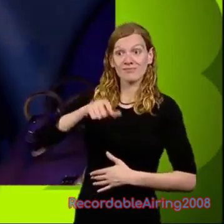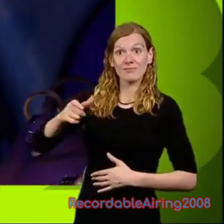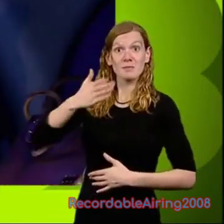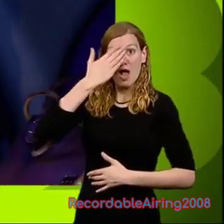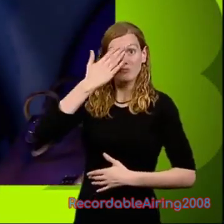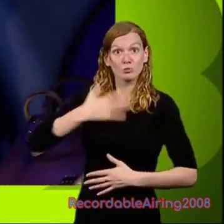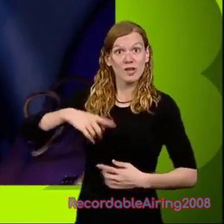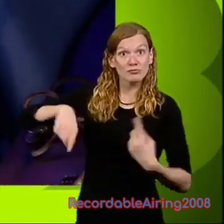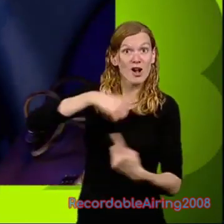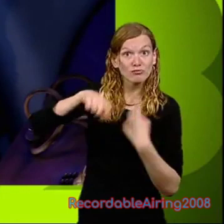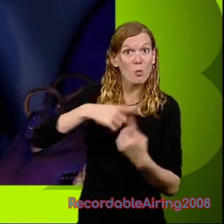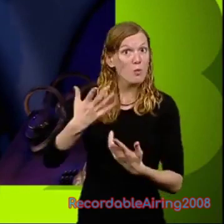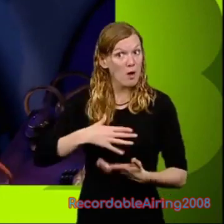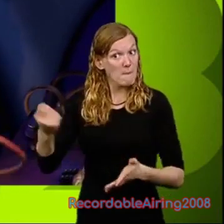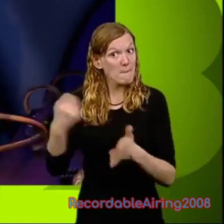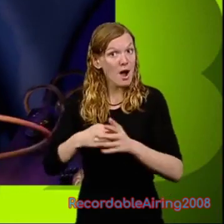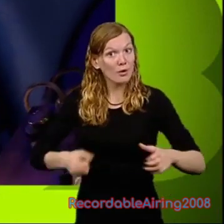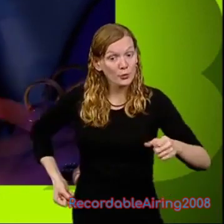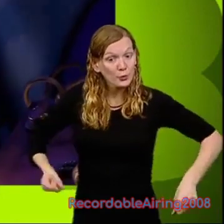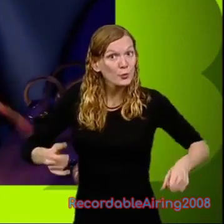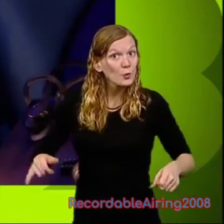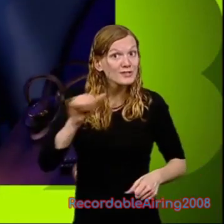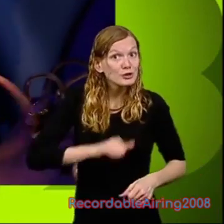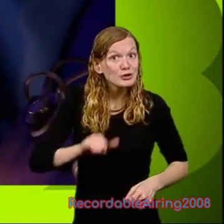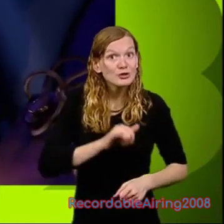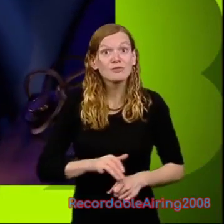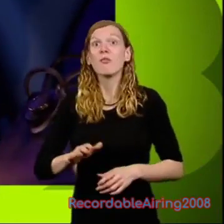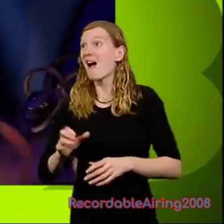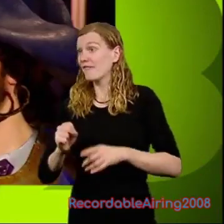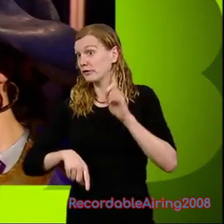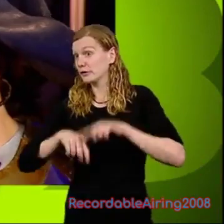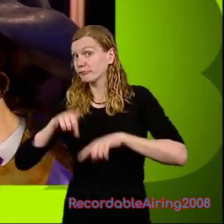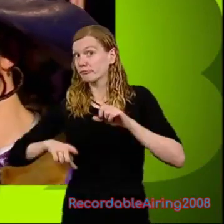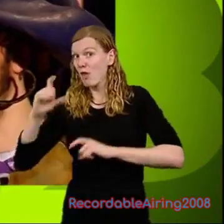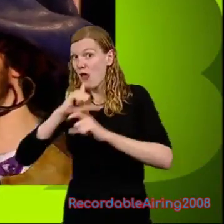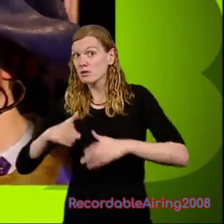Yeah, they come in a range of bright colours and sizes, so there's sure to be one to suit.